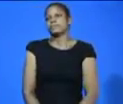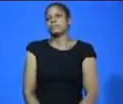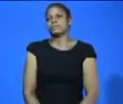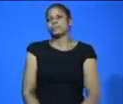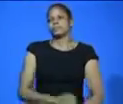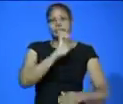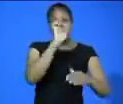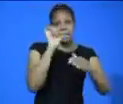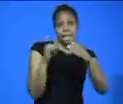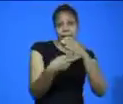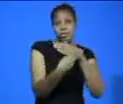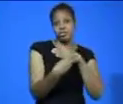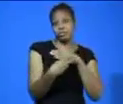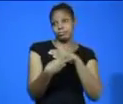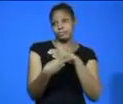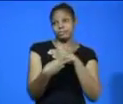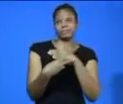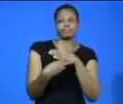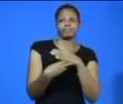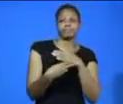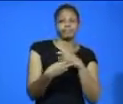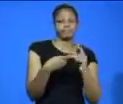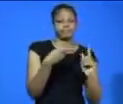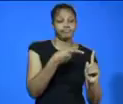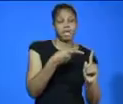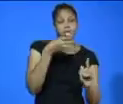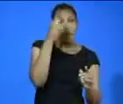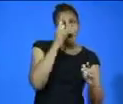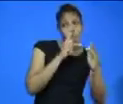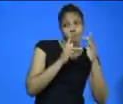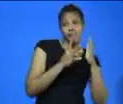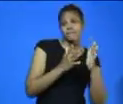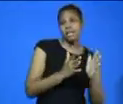Elijah, this prophet,